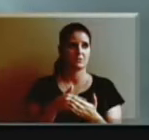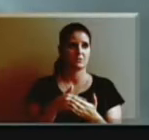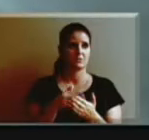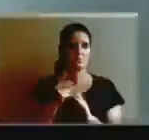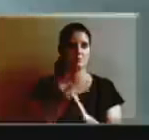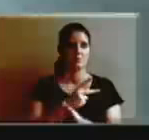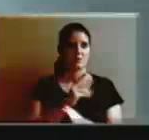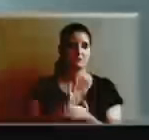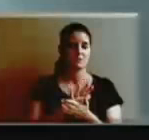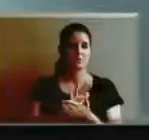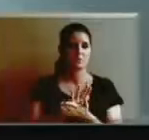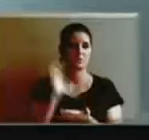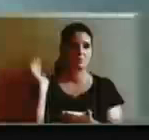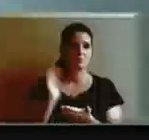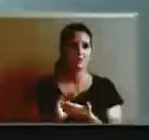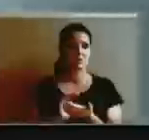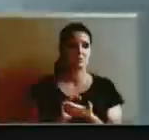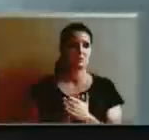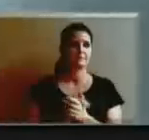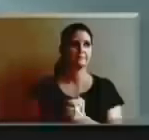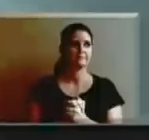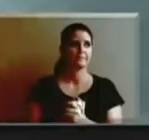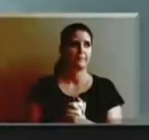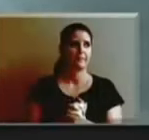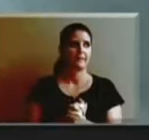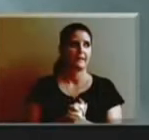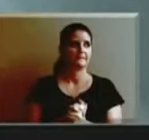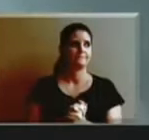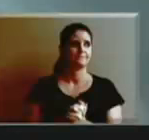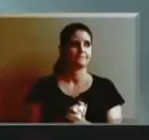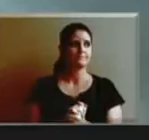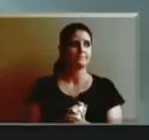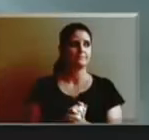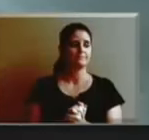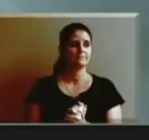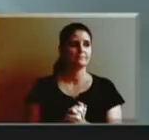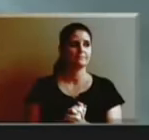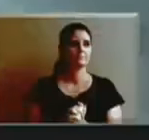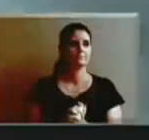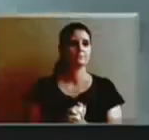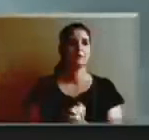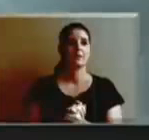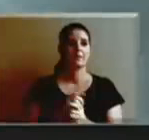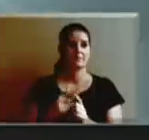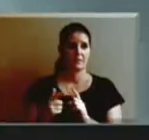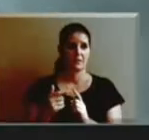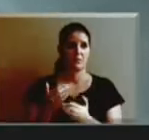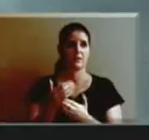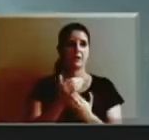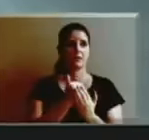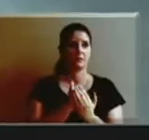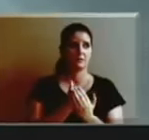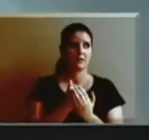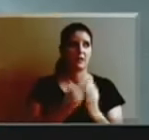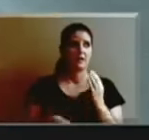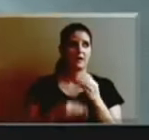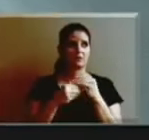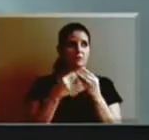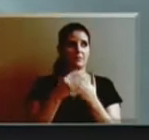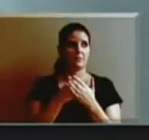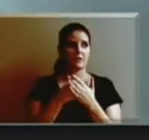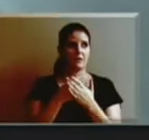Preschool, $830,000. We received additional funding, however, on our career and technical grants. That